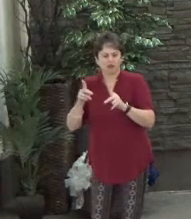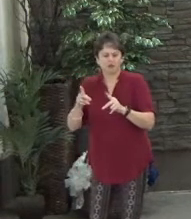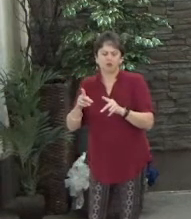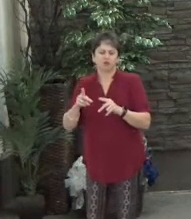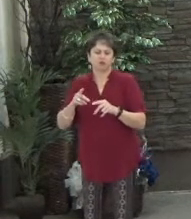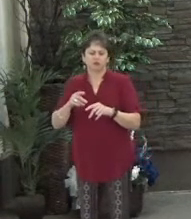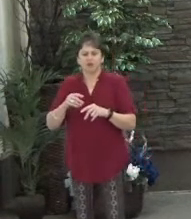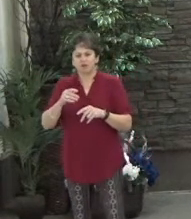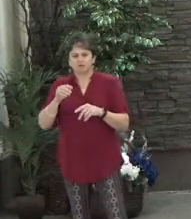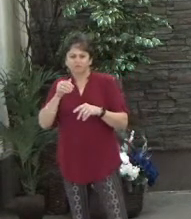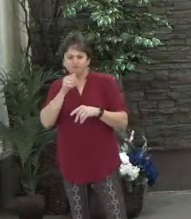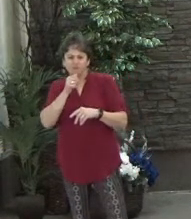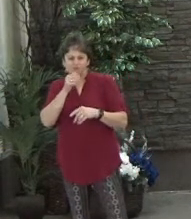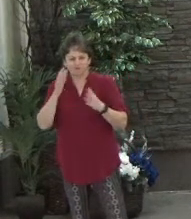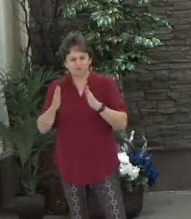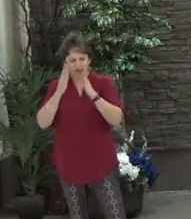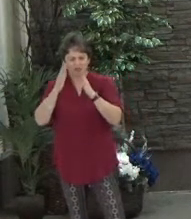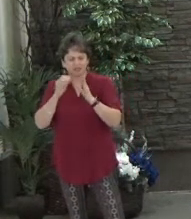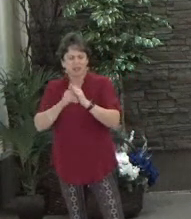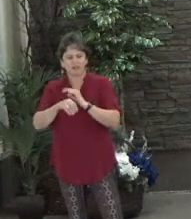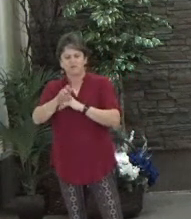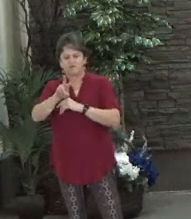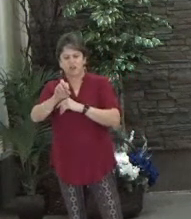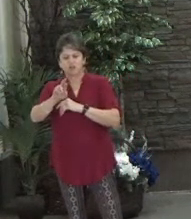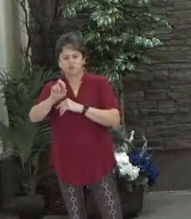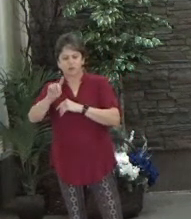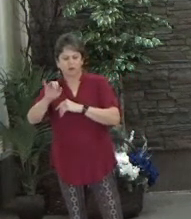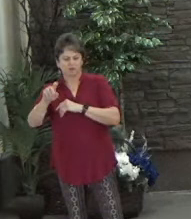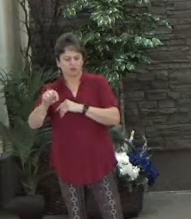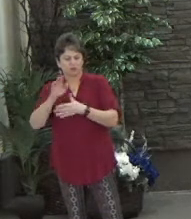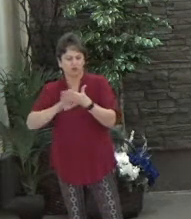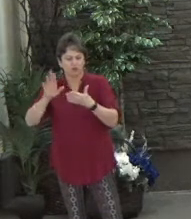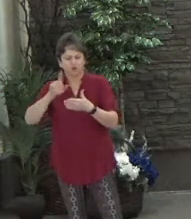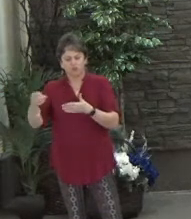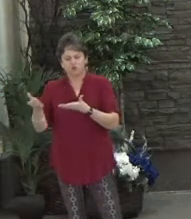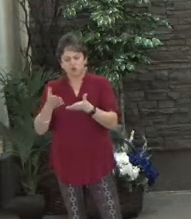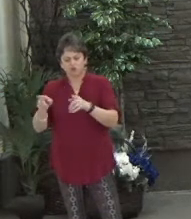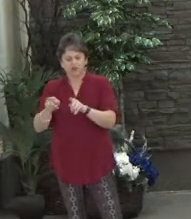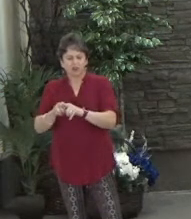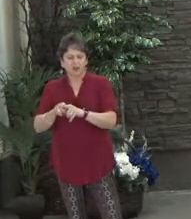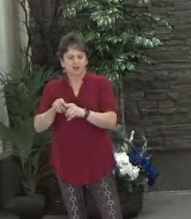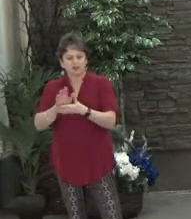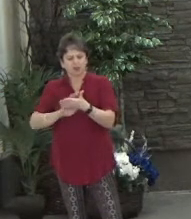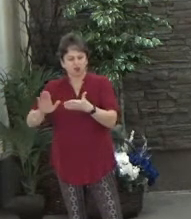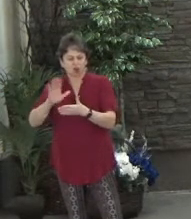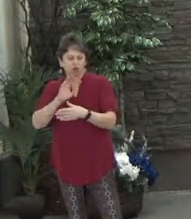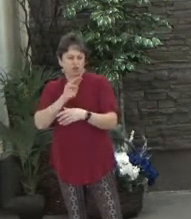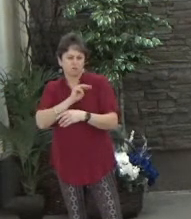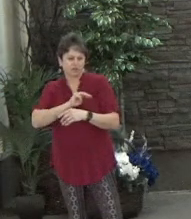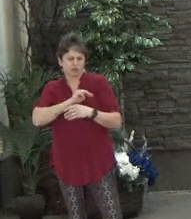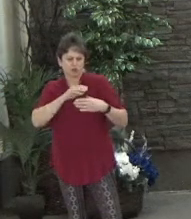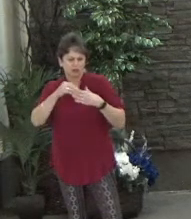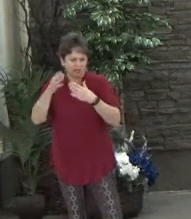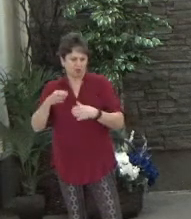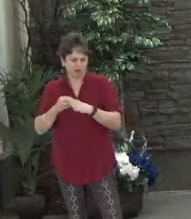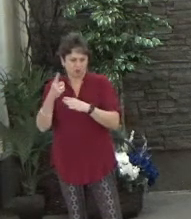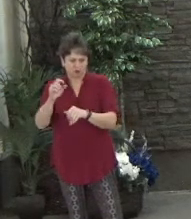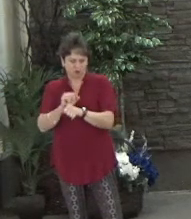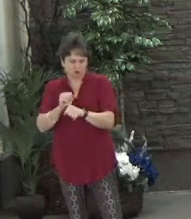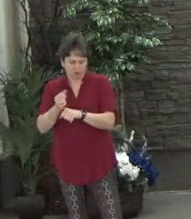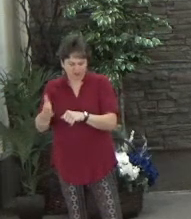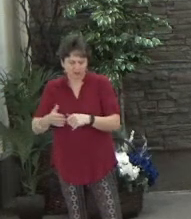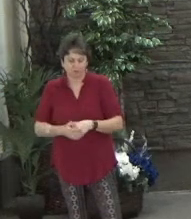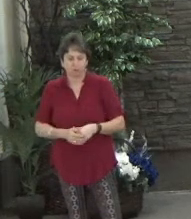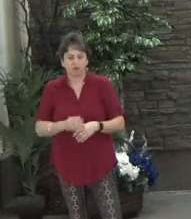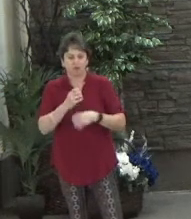Vanderbilt University, when she was serving as a campus ministry leader in one of the ministries there.